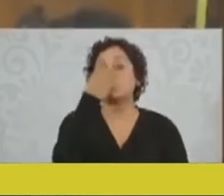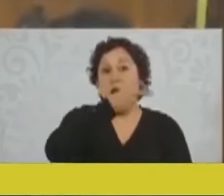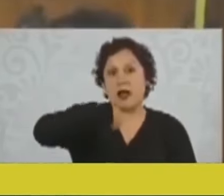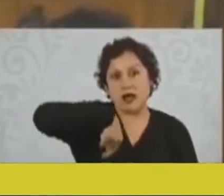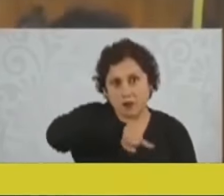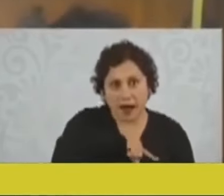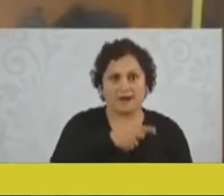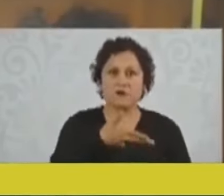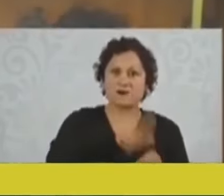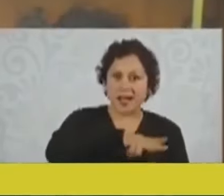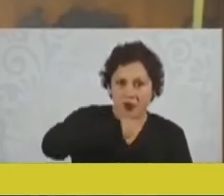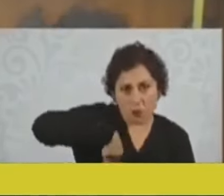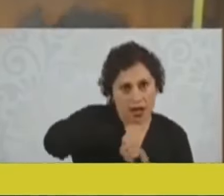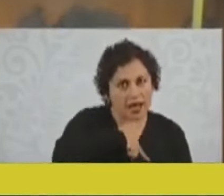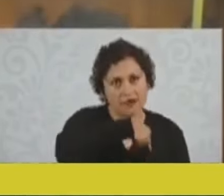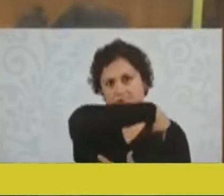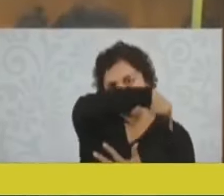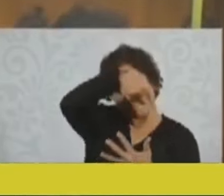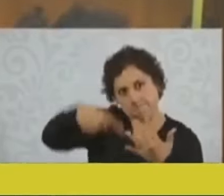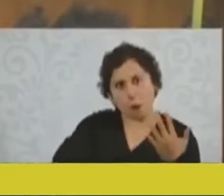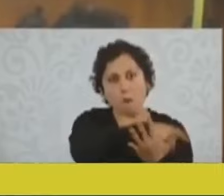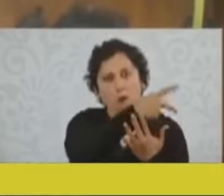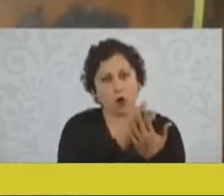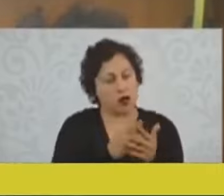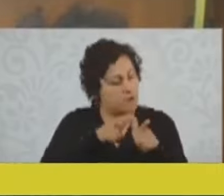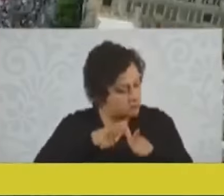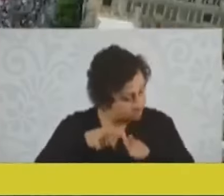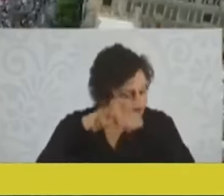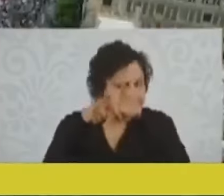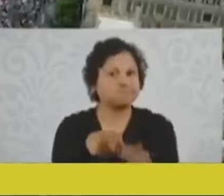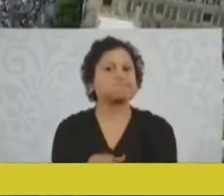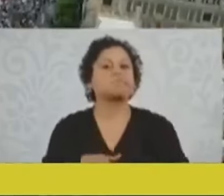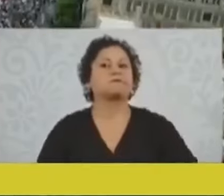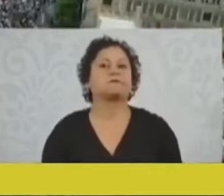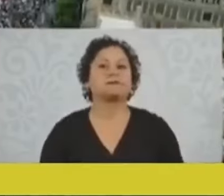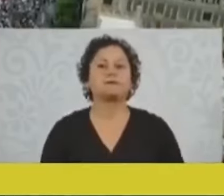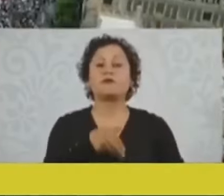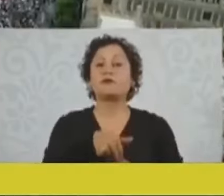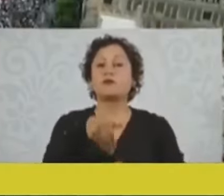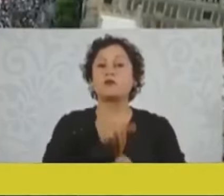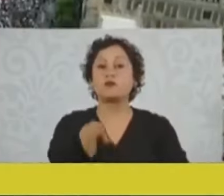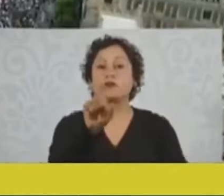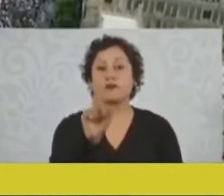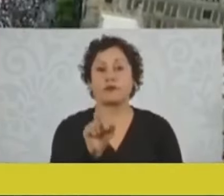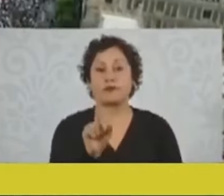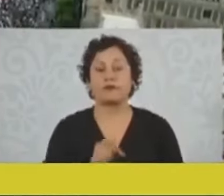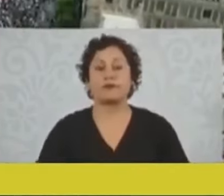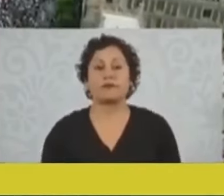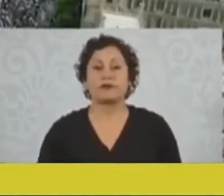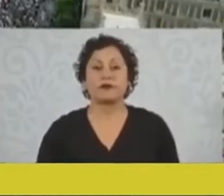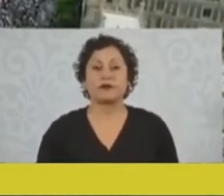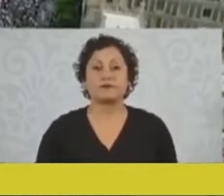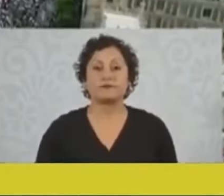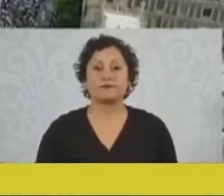grantee. The school is ours and the hospital is ours also. Well, we will keep all this.